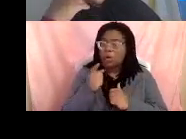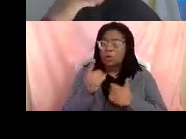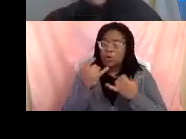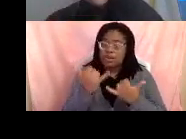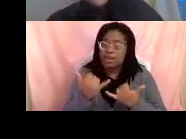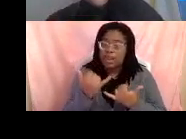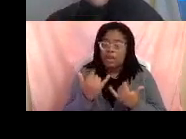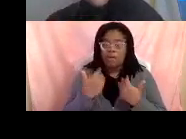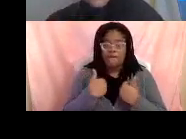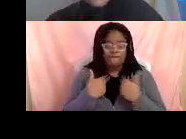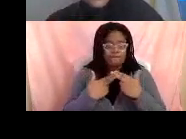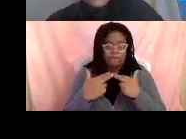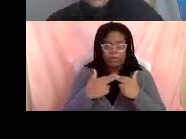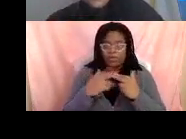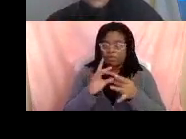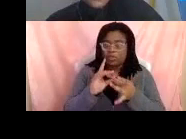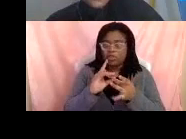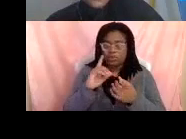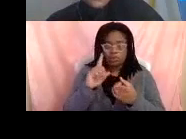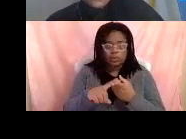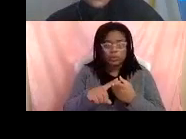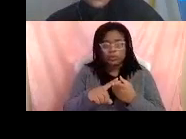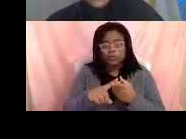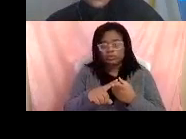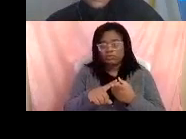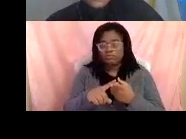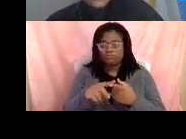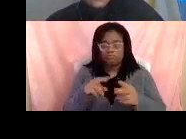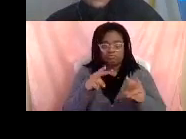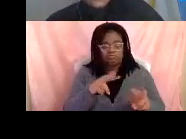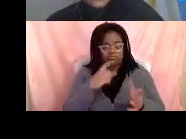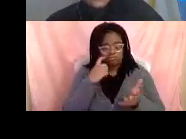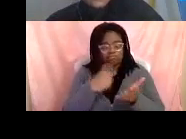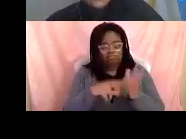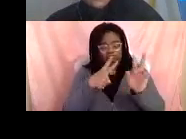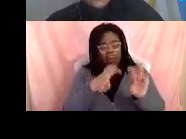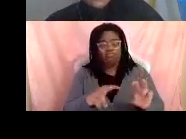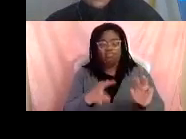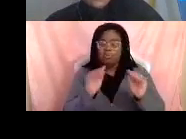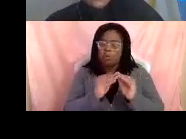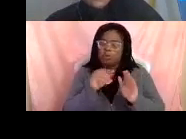building a kind of relationship to looking